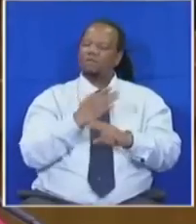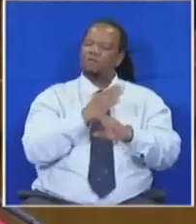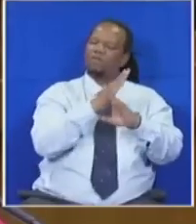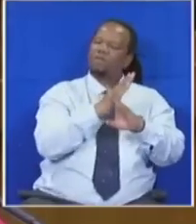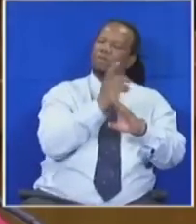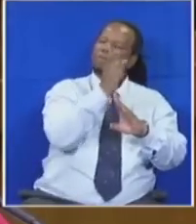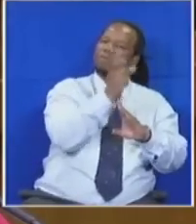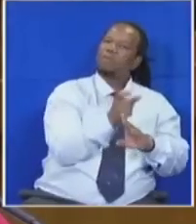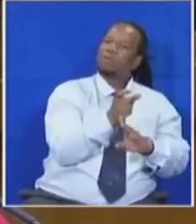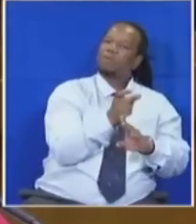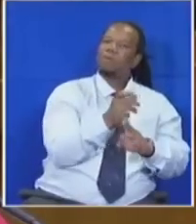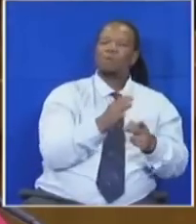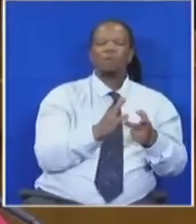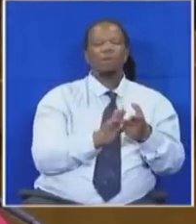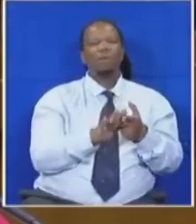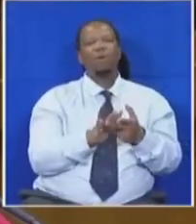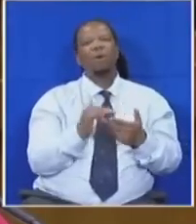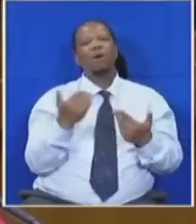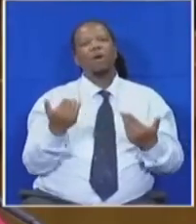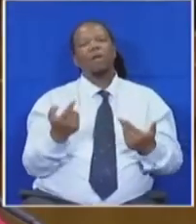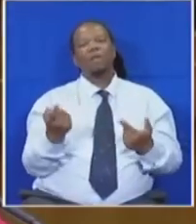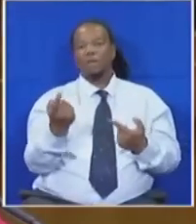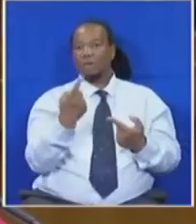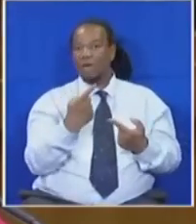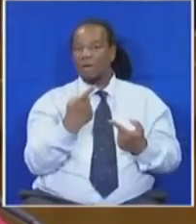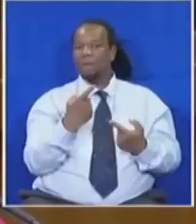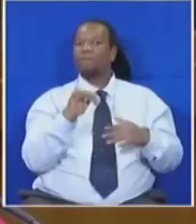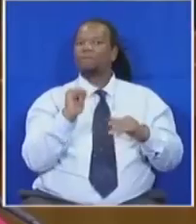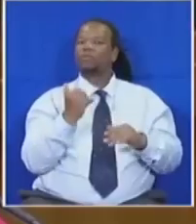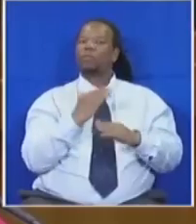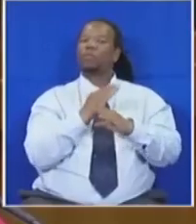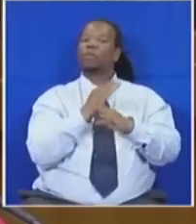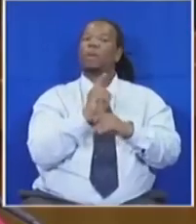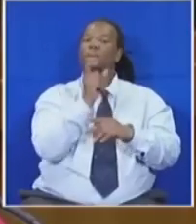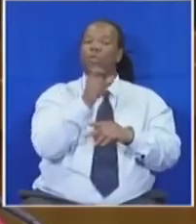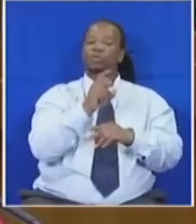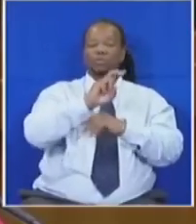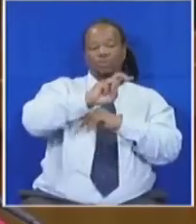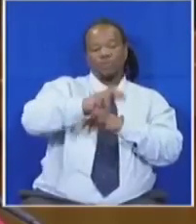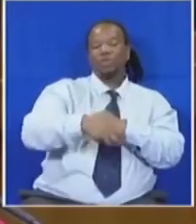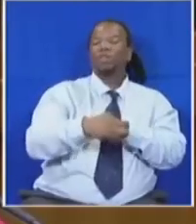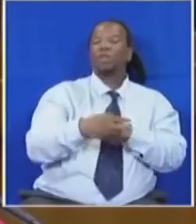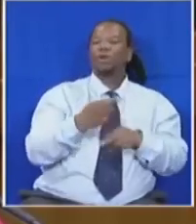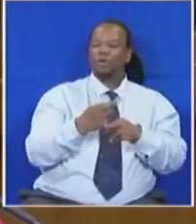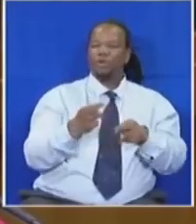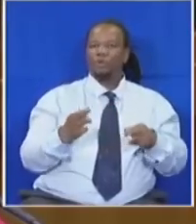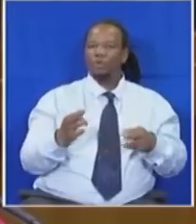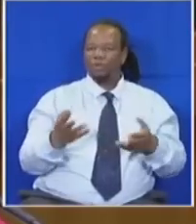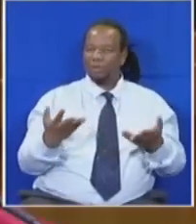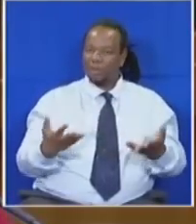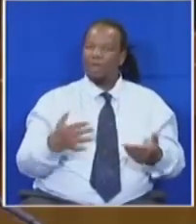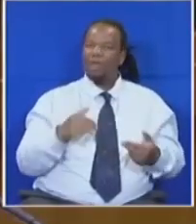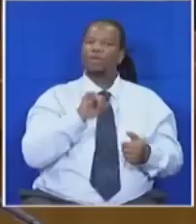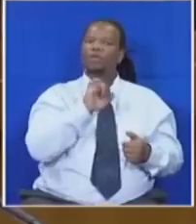is where they come to protect those who steal our people's resources. You have made everything you control simply